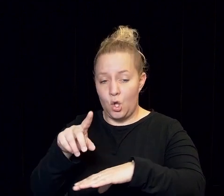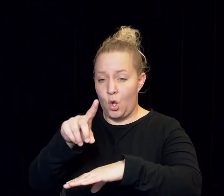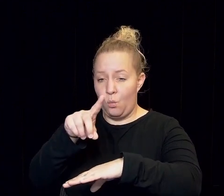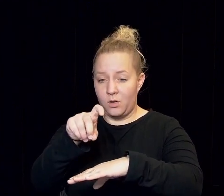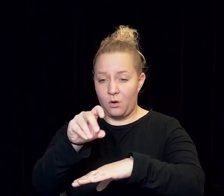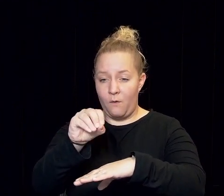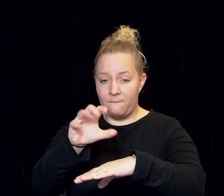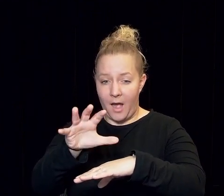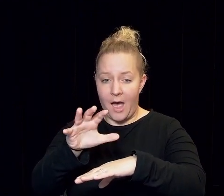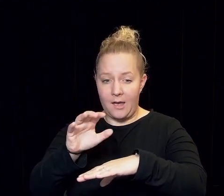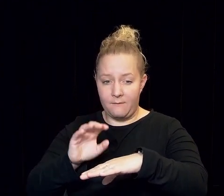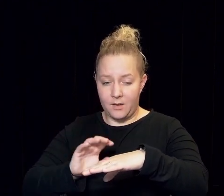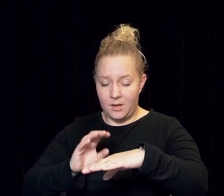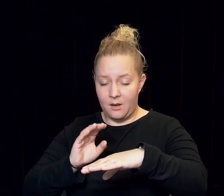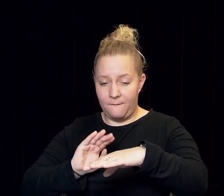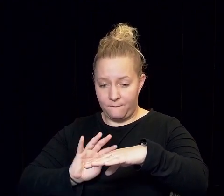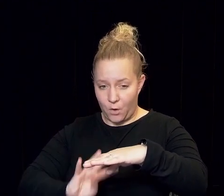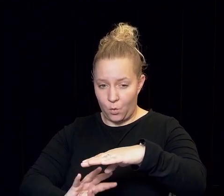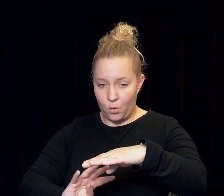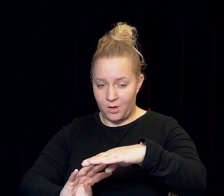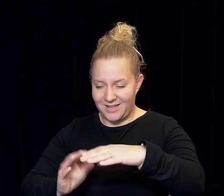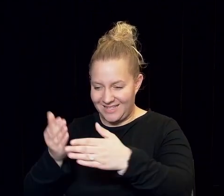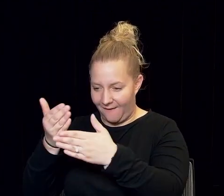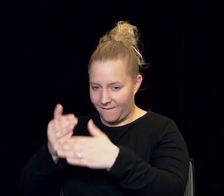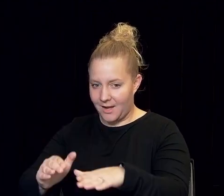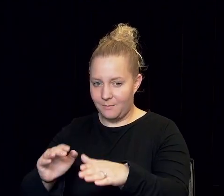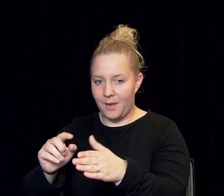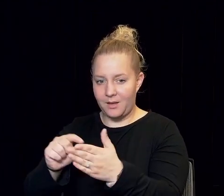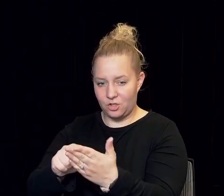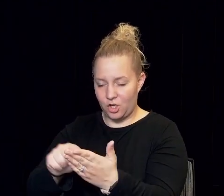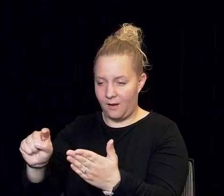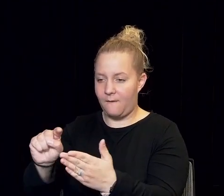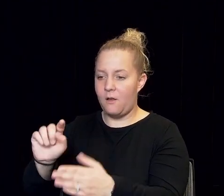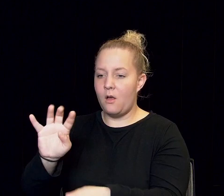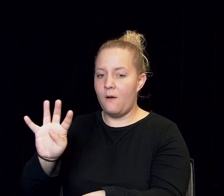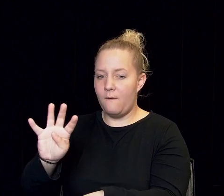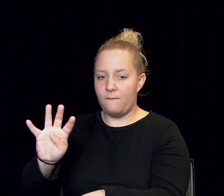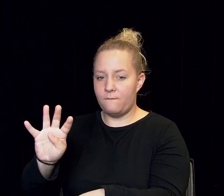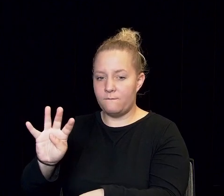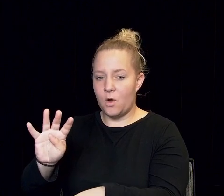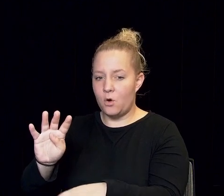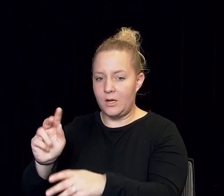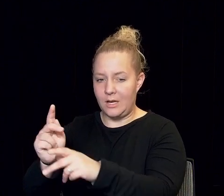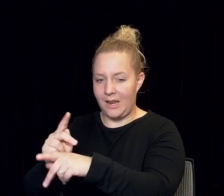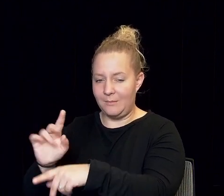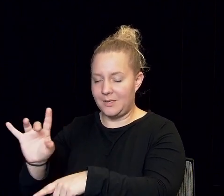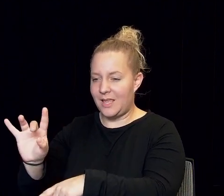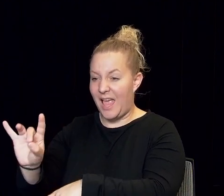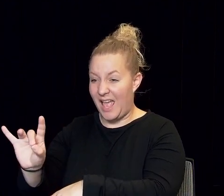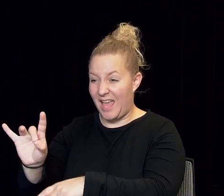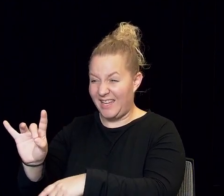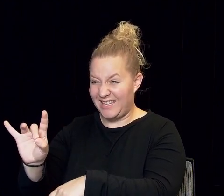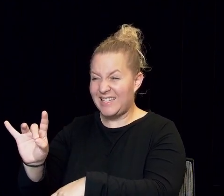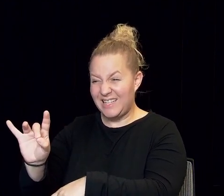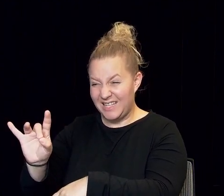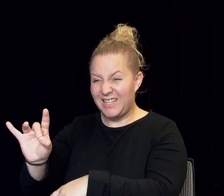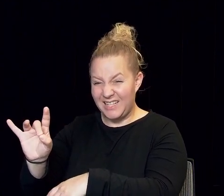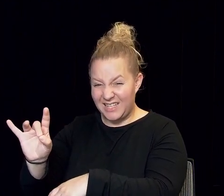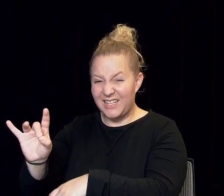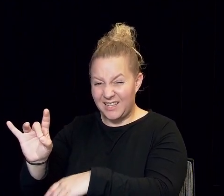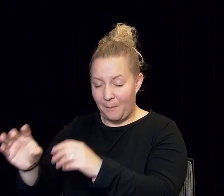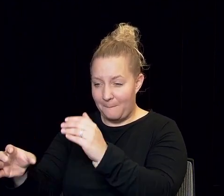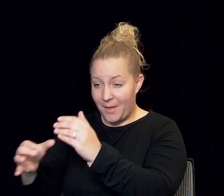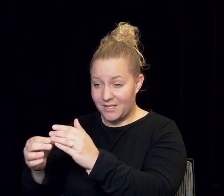divided by, check mark, 32 plus 3 more is 35